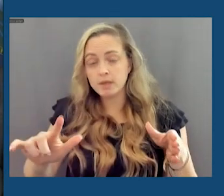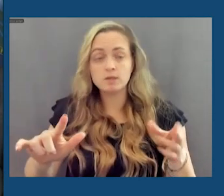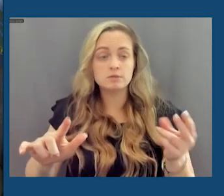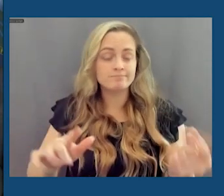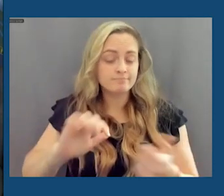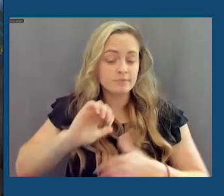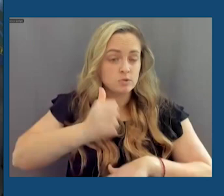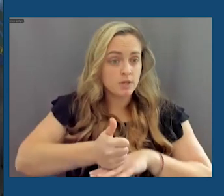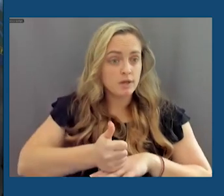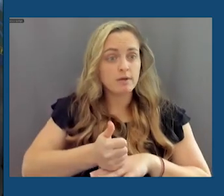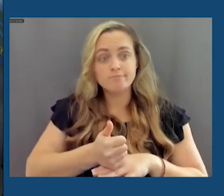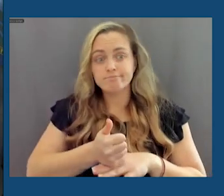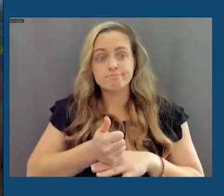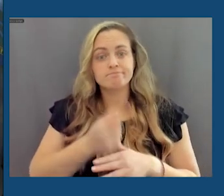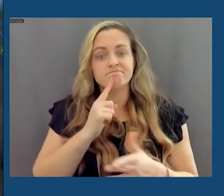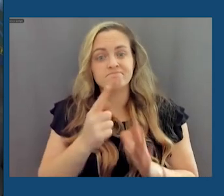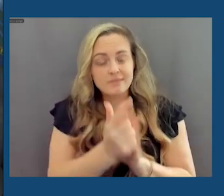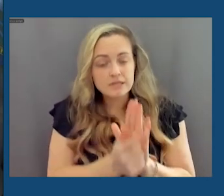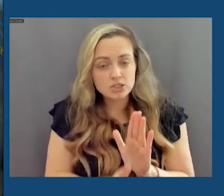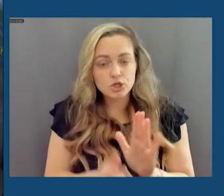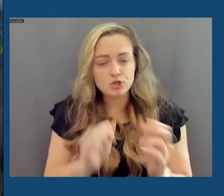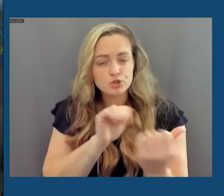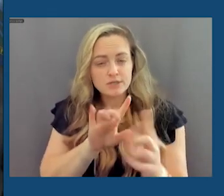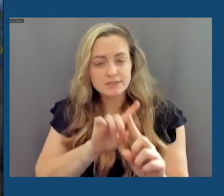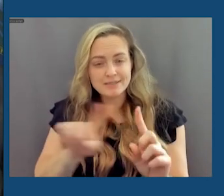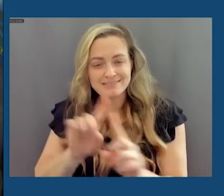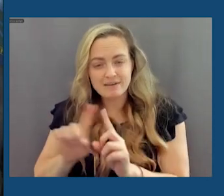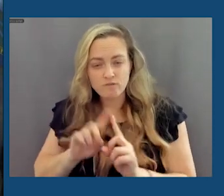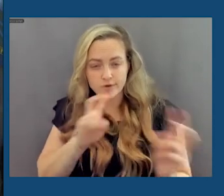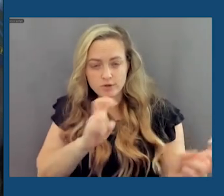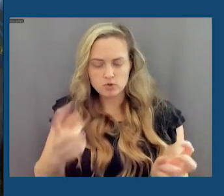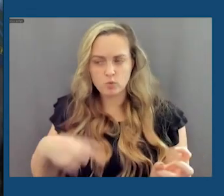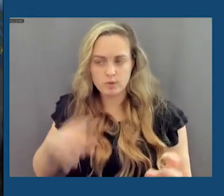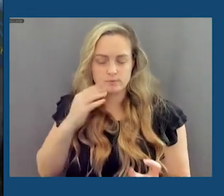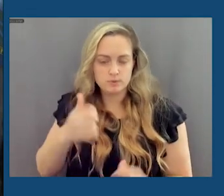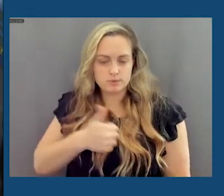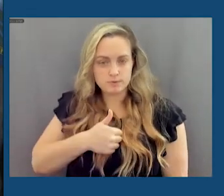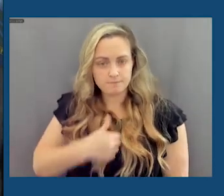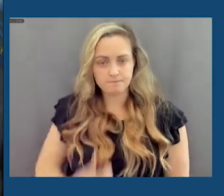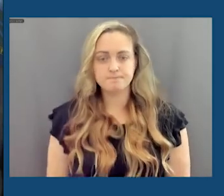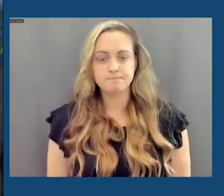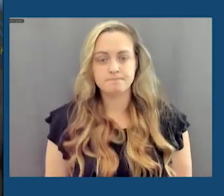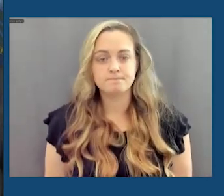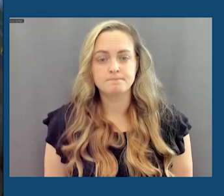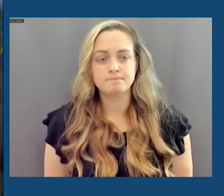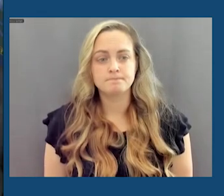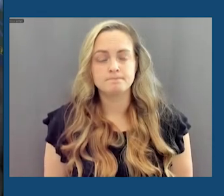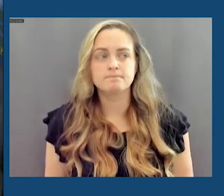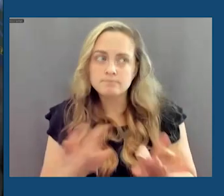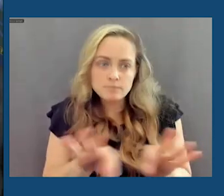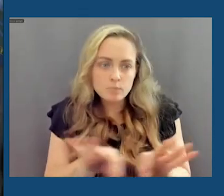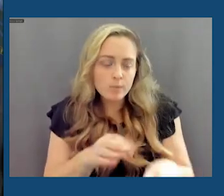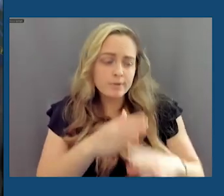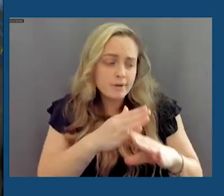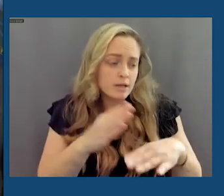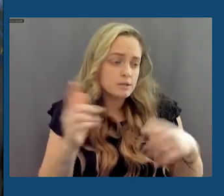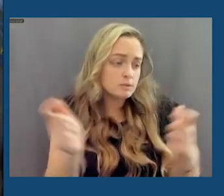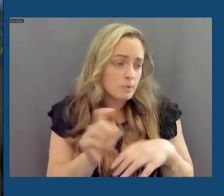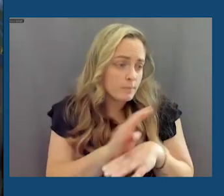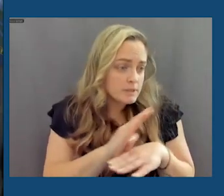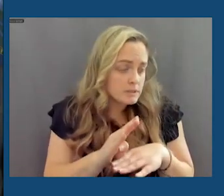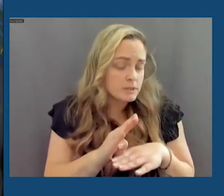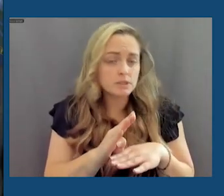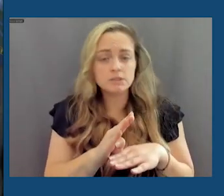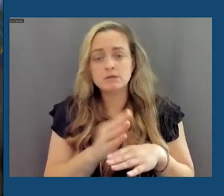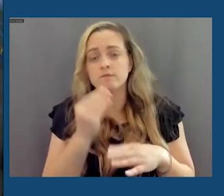legislature addressing the issues we see each day in our stores. It is essential that we protect our small businesses, our supermarkets, and everyday